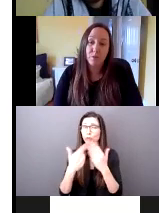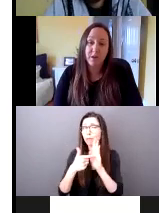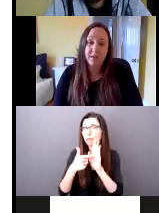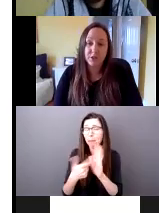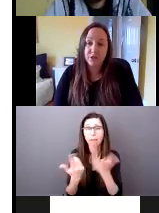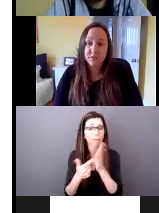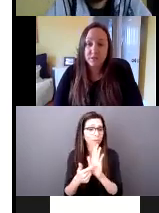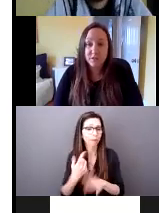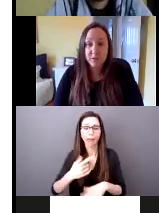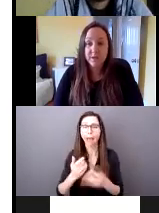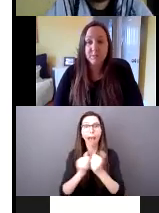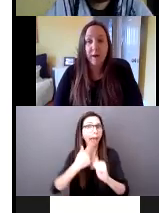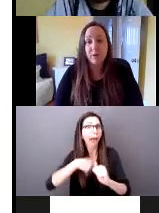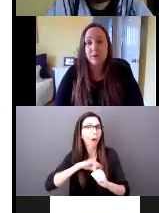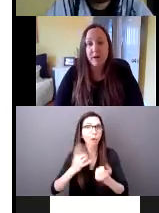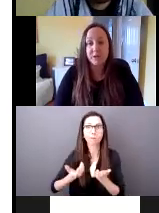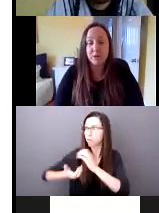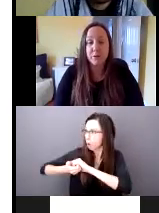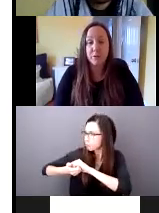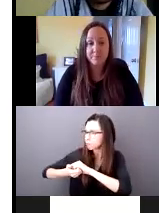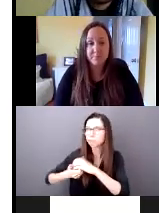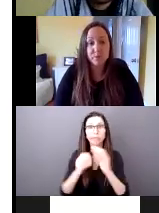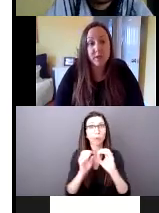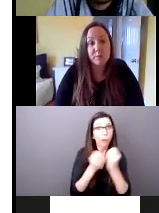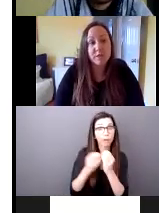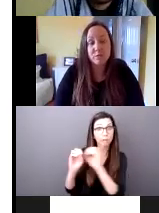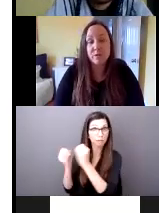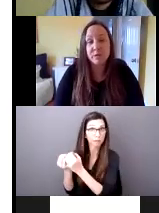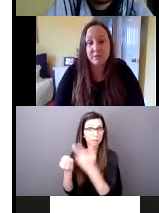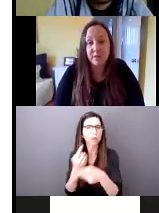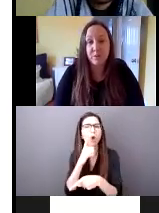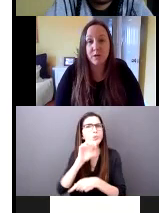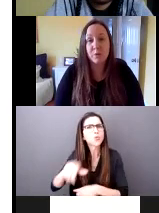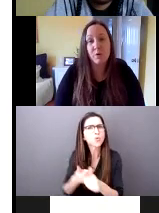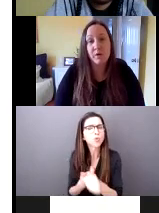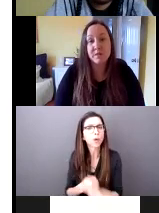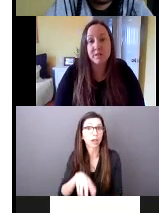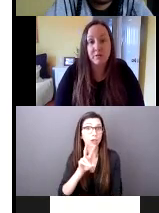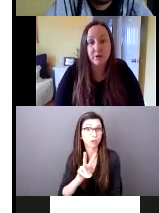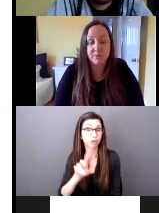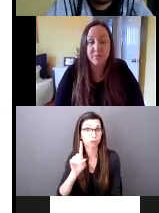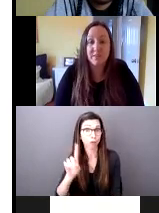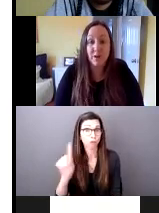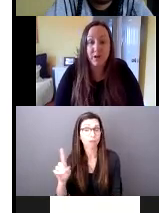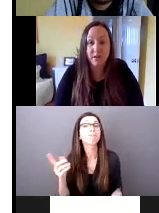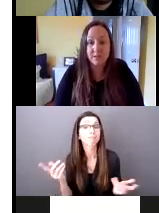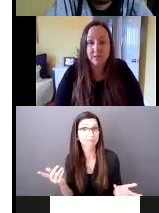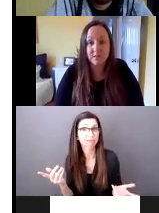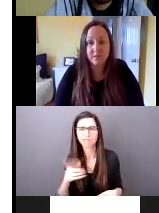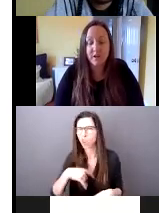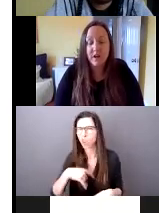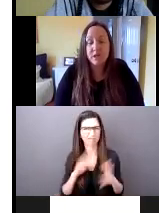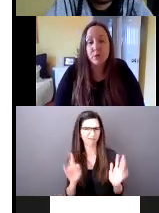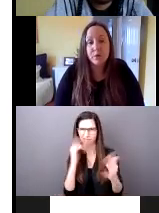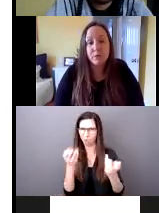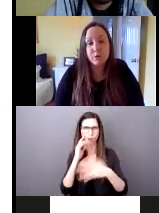with organizations. So it is powered by 211. So again, we didn't want to reinvent the wheel. We wanted to leverage something that already